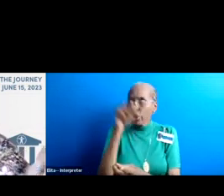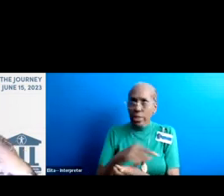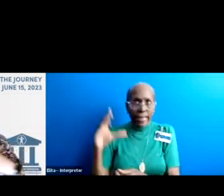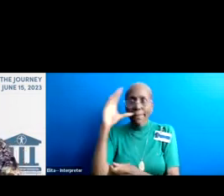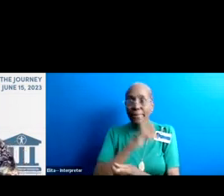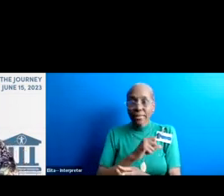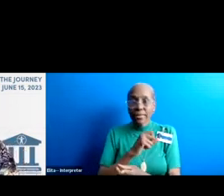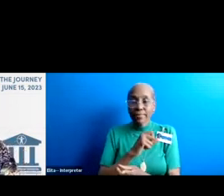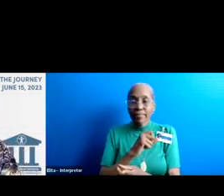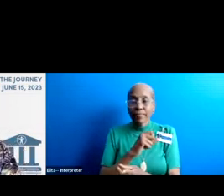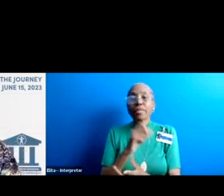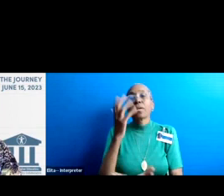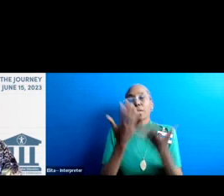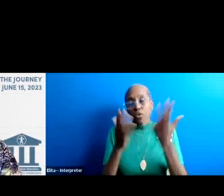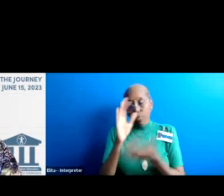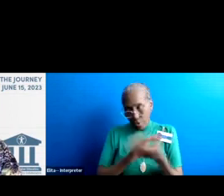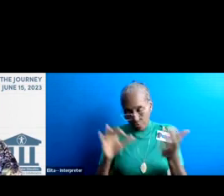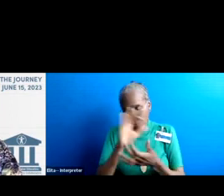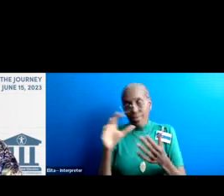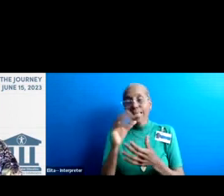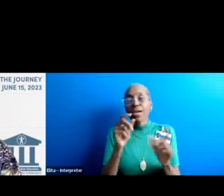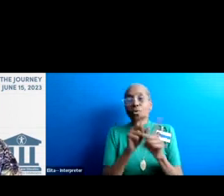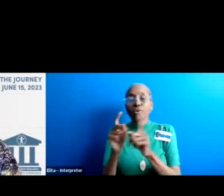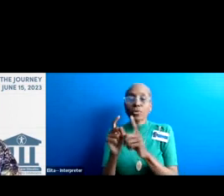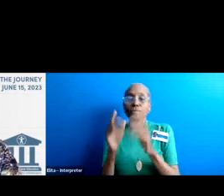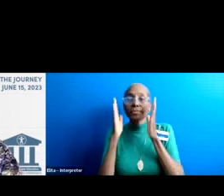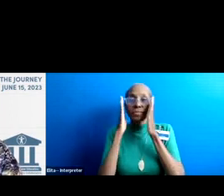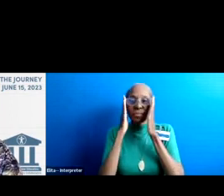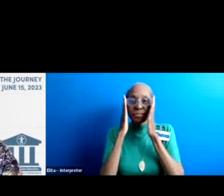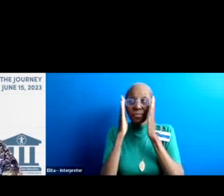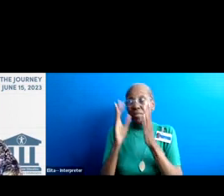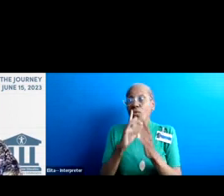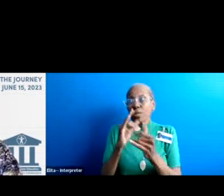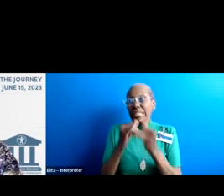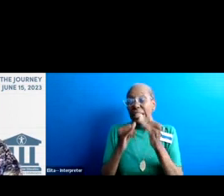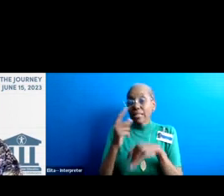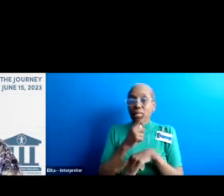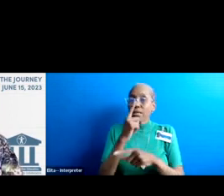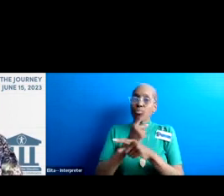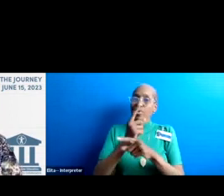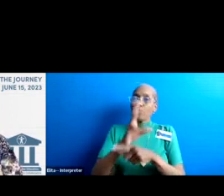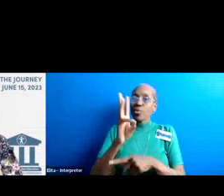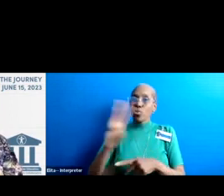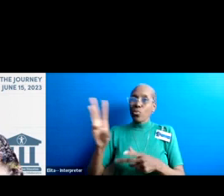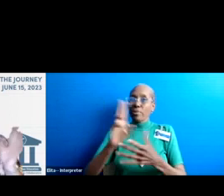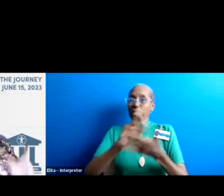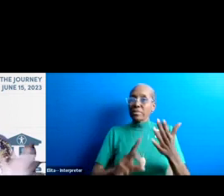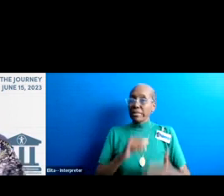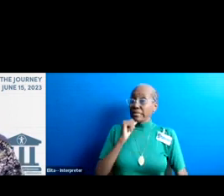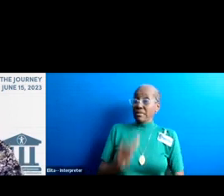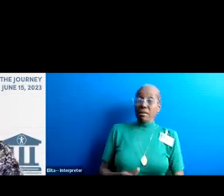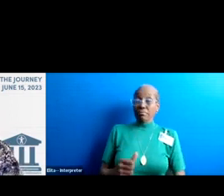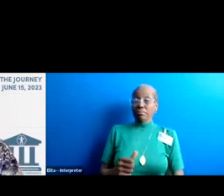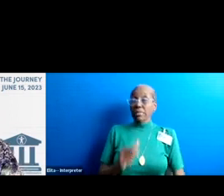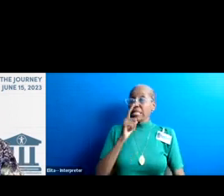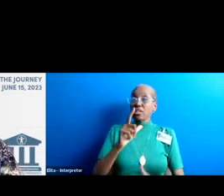missed? It could be confusing. And it's also, at the end of the day, it's not proper web design. Not to like really step